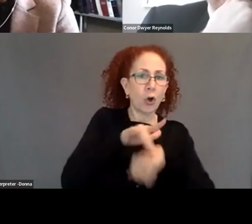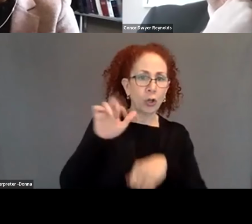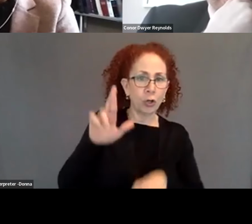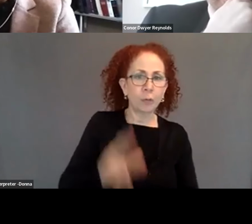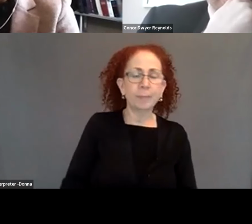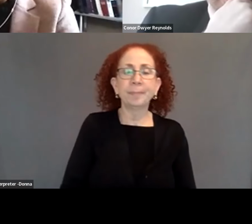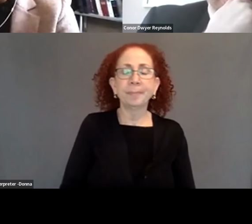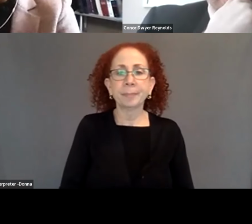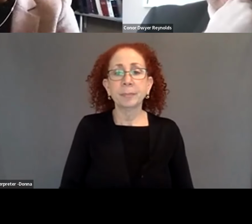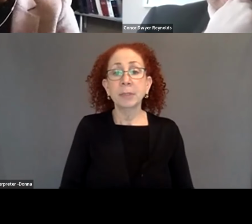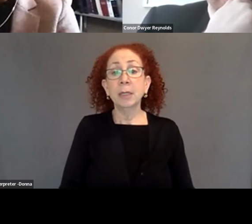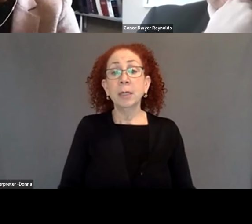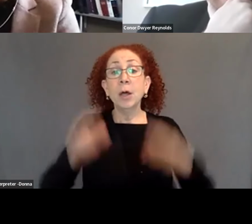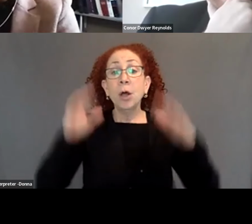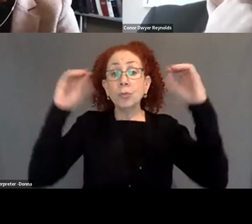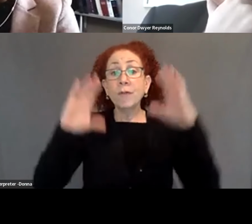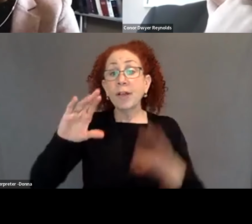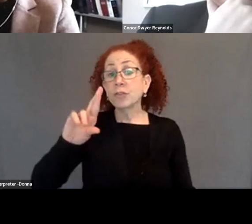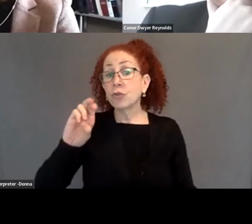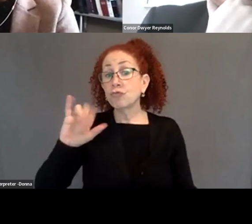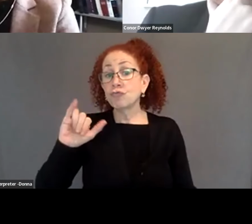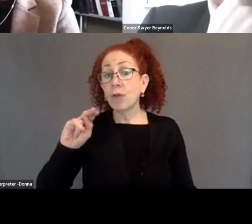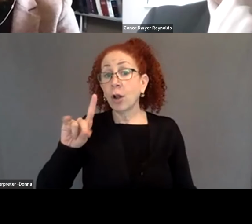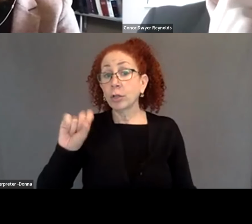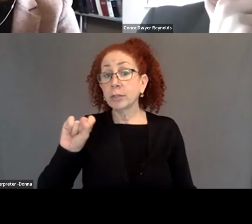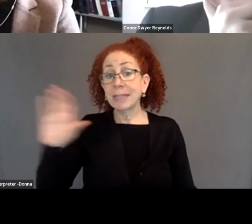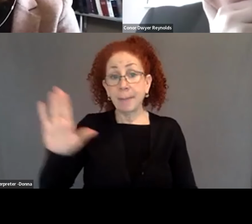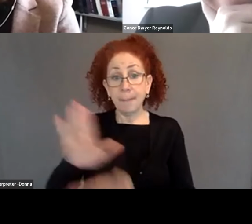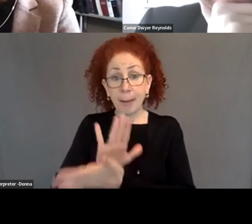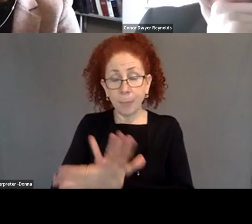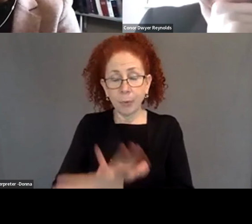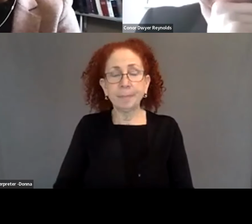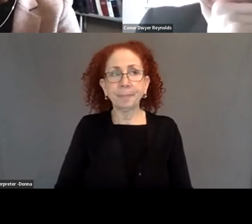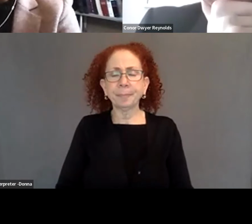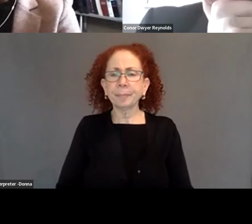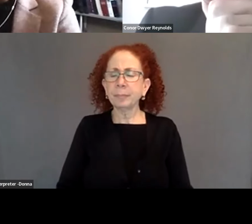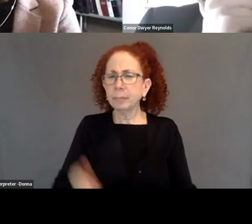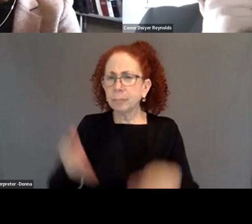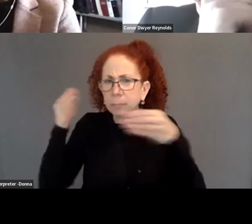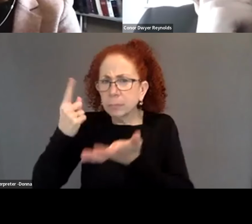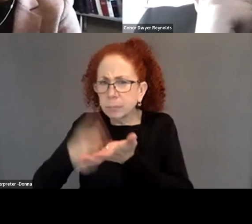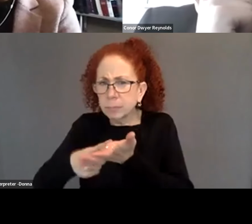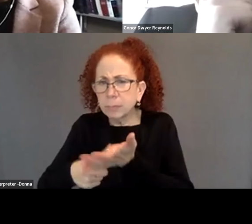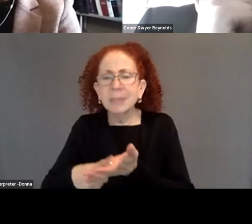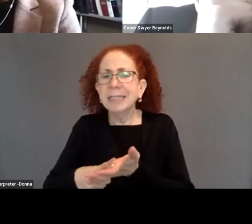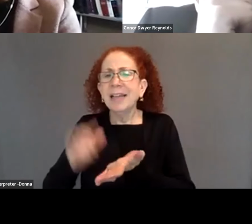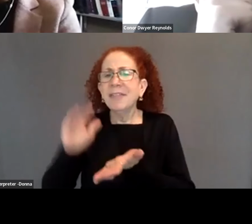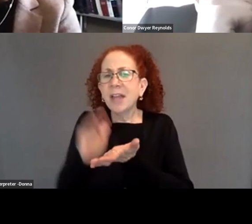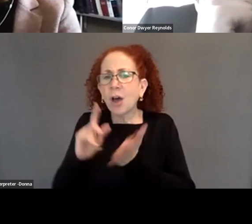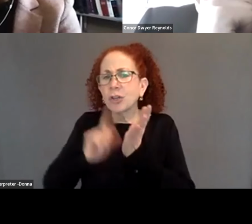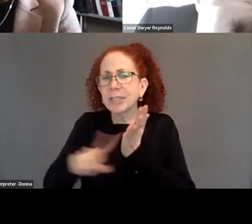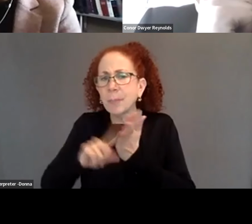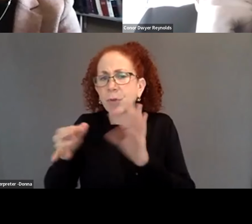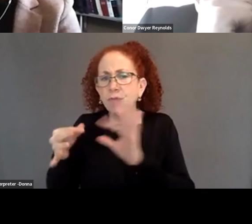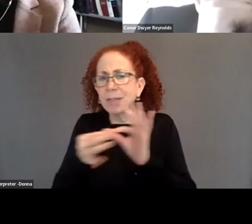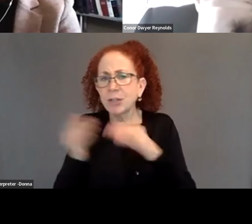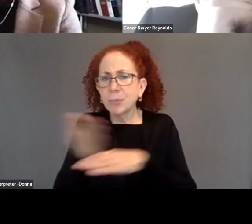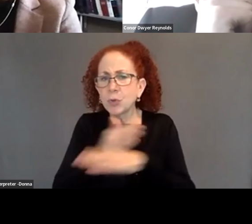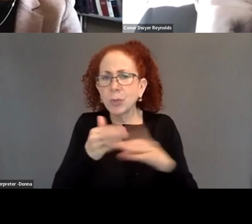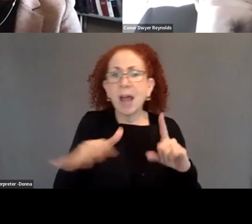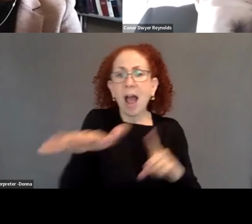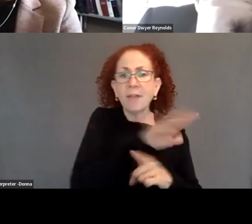Professor Reynolds' paper focuses on the underexamined relationship between environmental law and